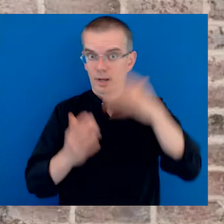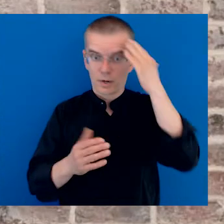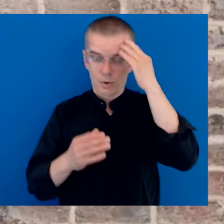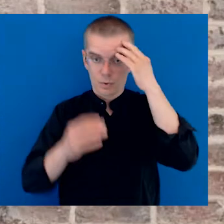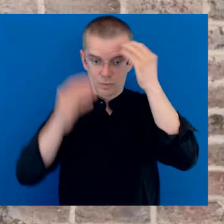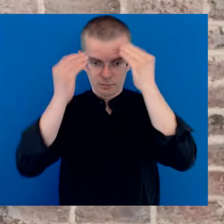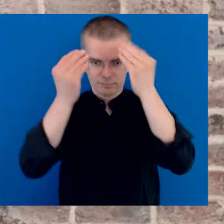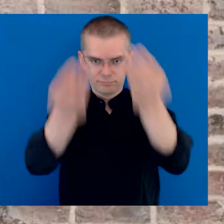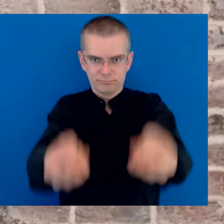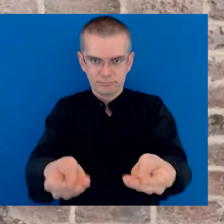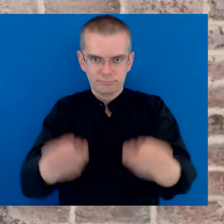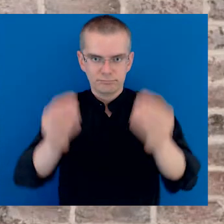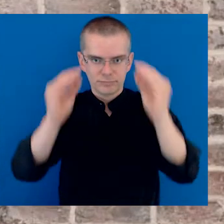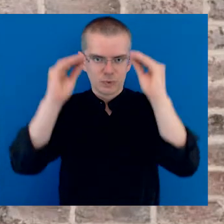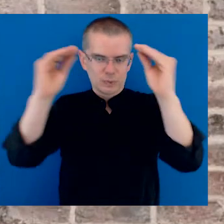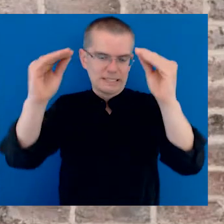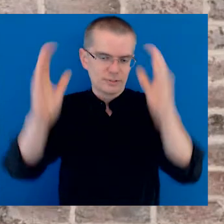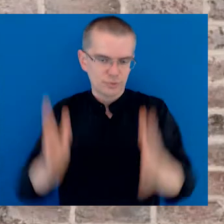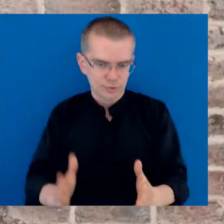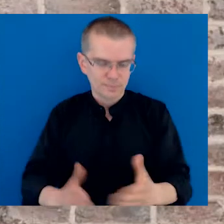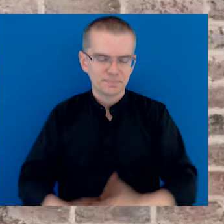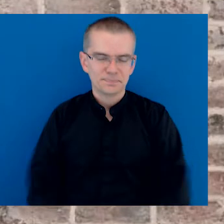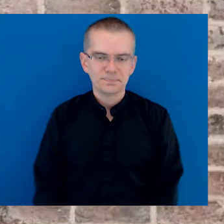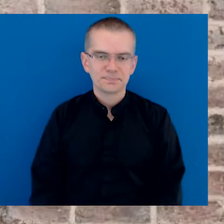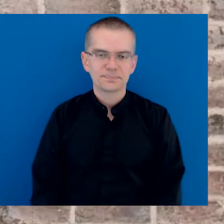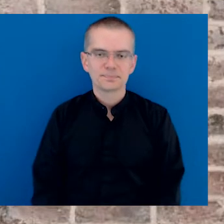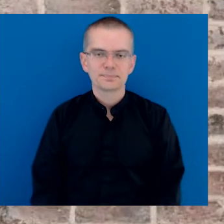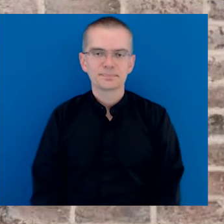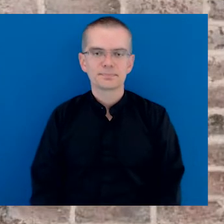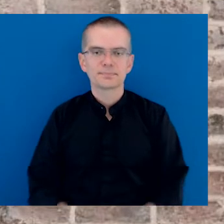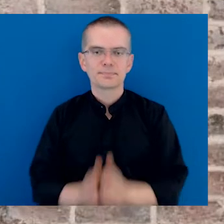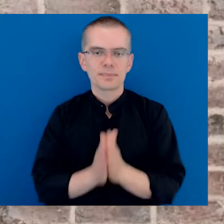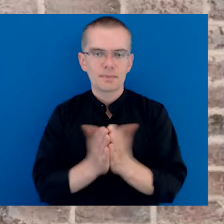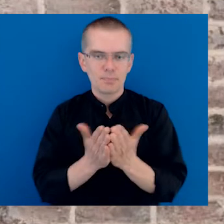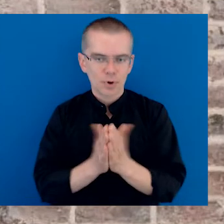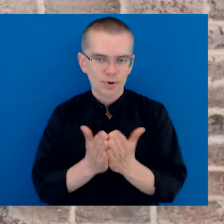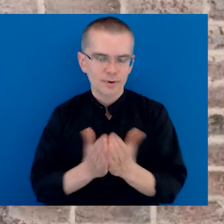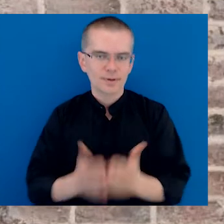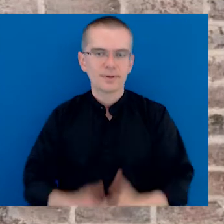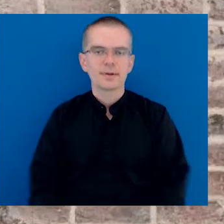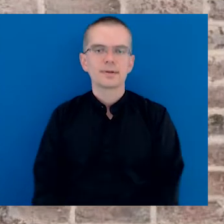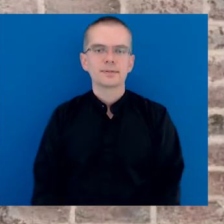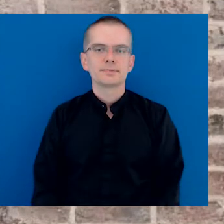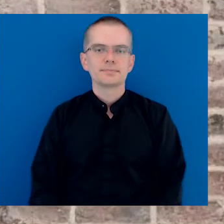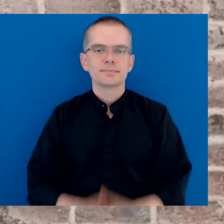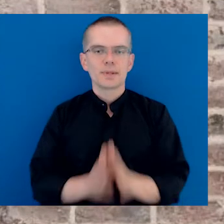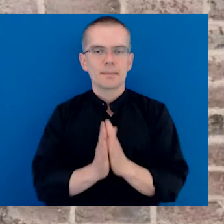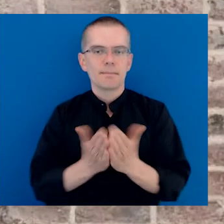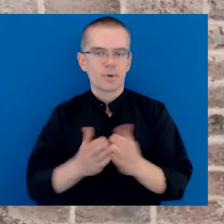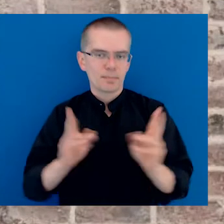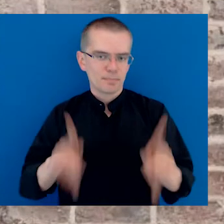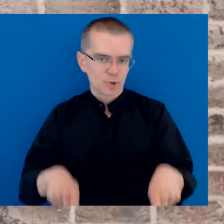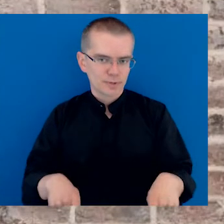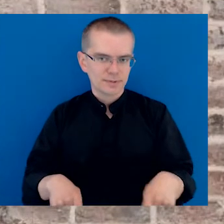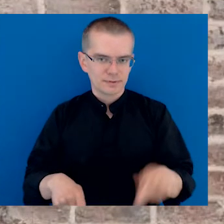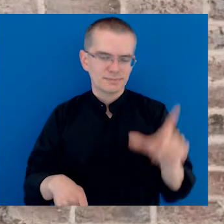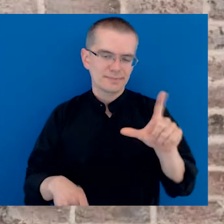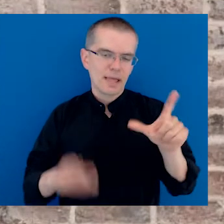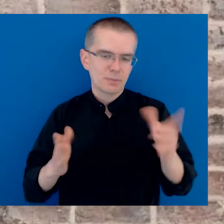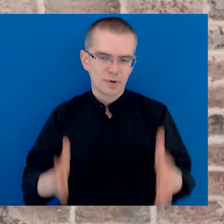her brain and gives it to you. And this is a person, teacher. And this is a book. and this is a book person,